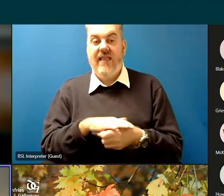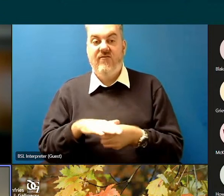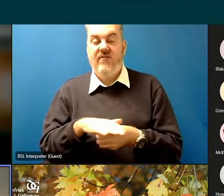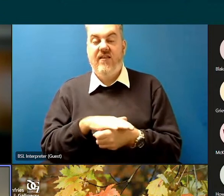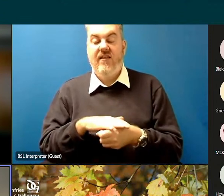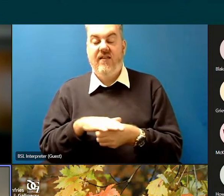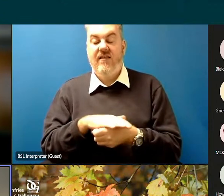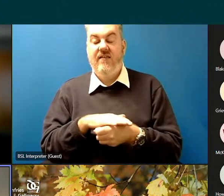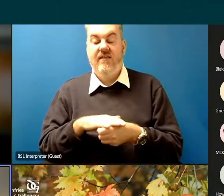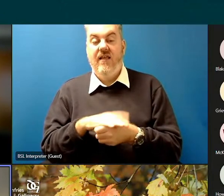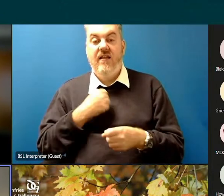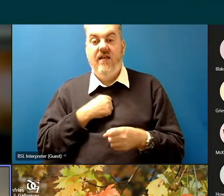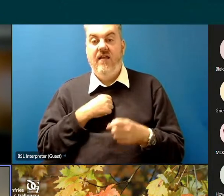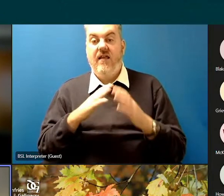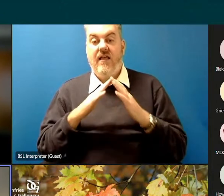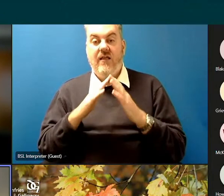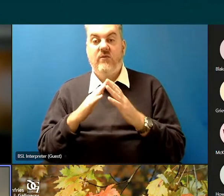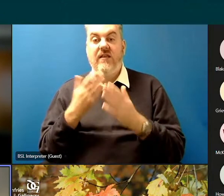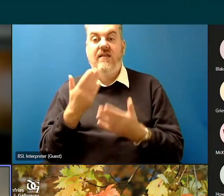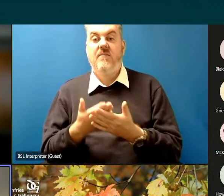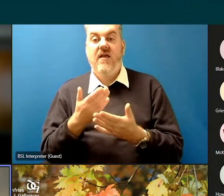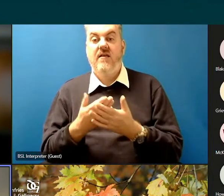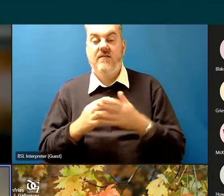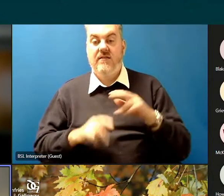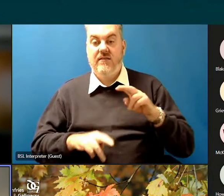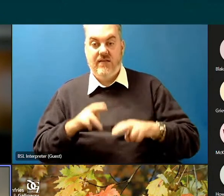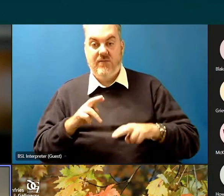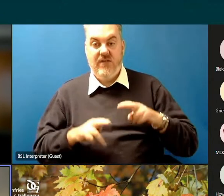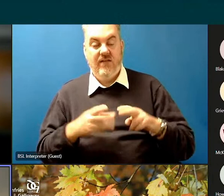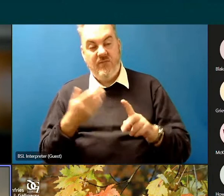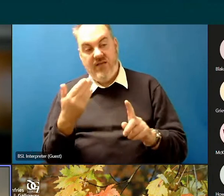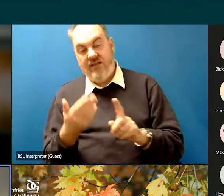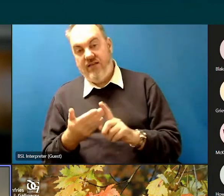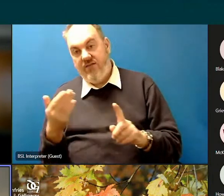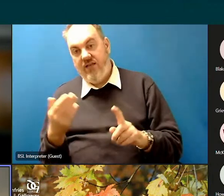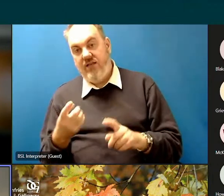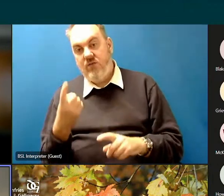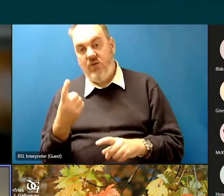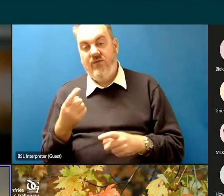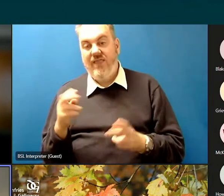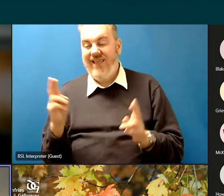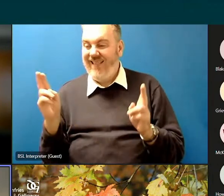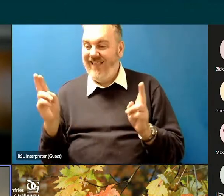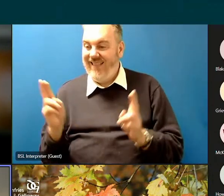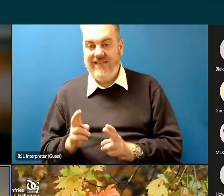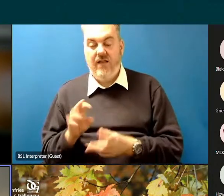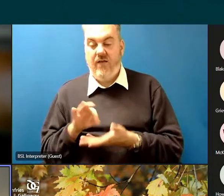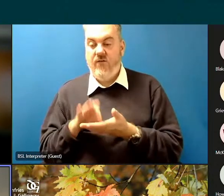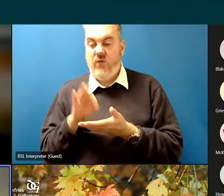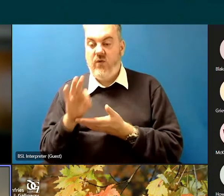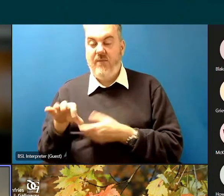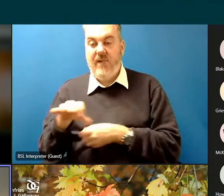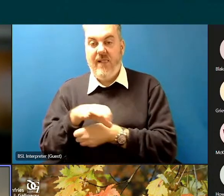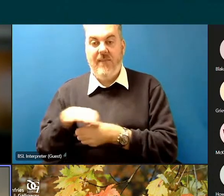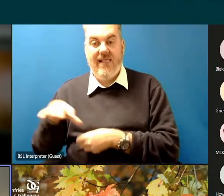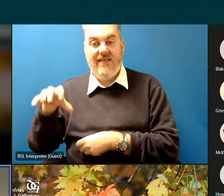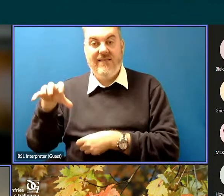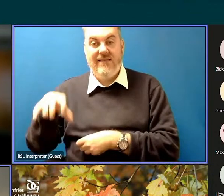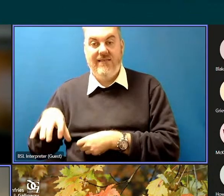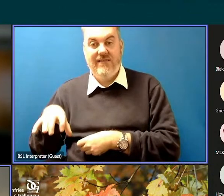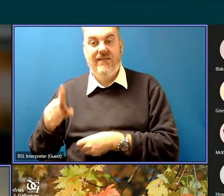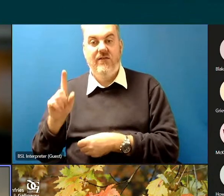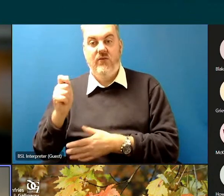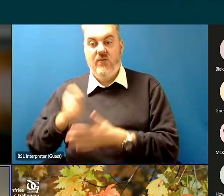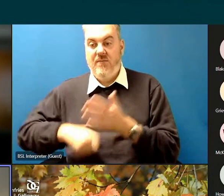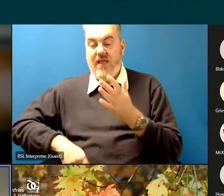also through our housing need and demand assessment work is identified as one of the least affordable places for people to actually